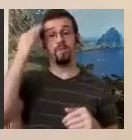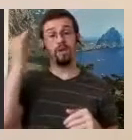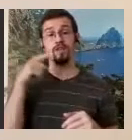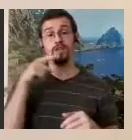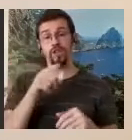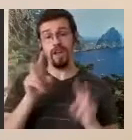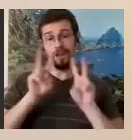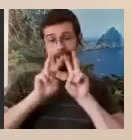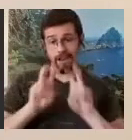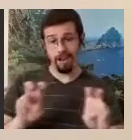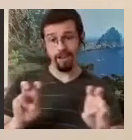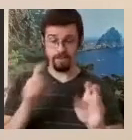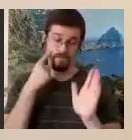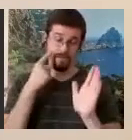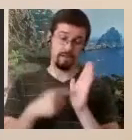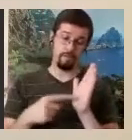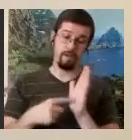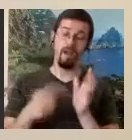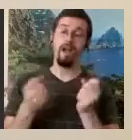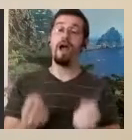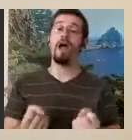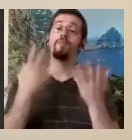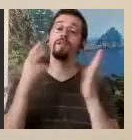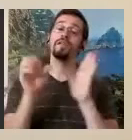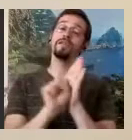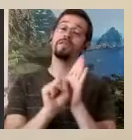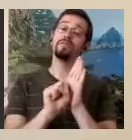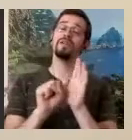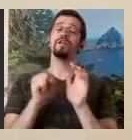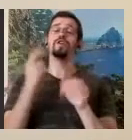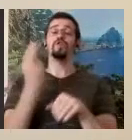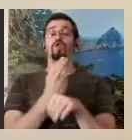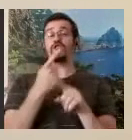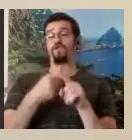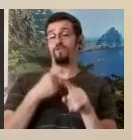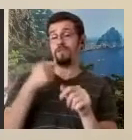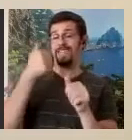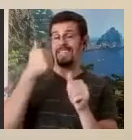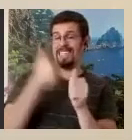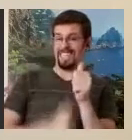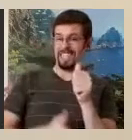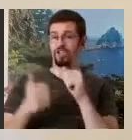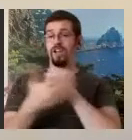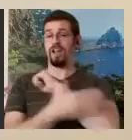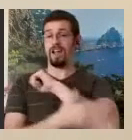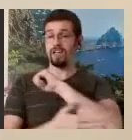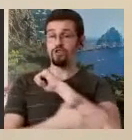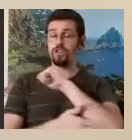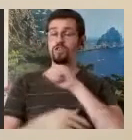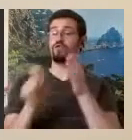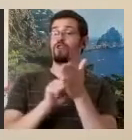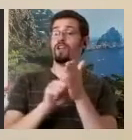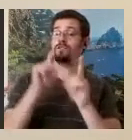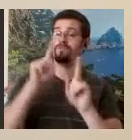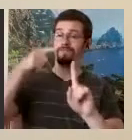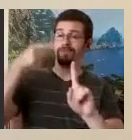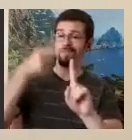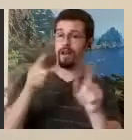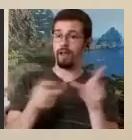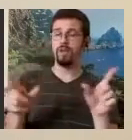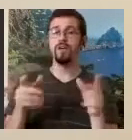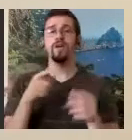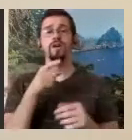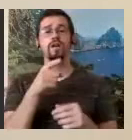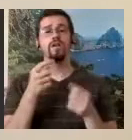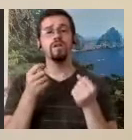example, how many symbols are used from each country to write a certain language. I guess what you're trying to point